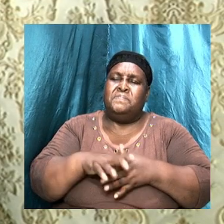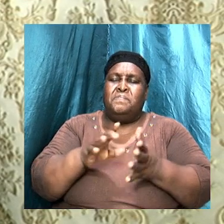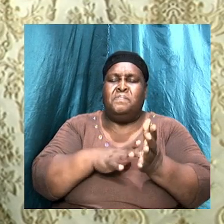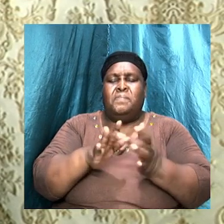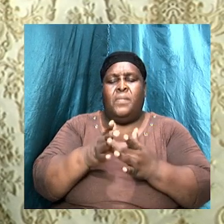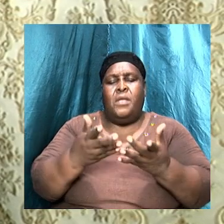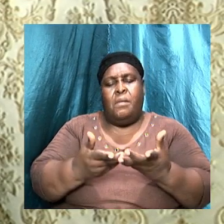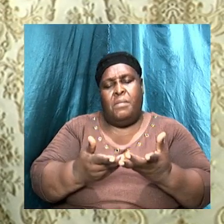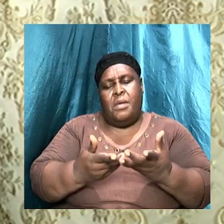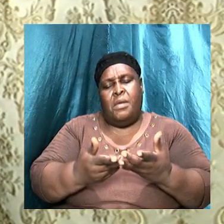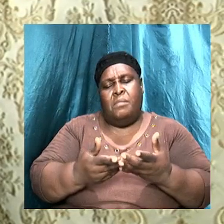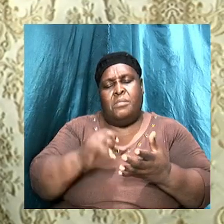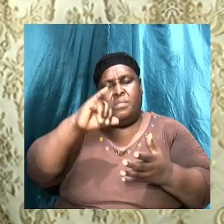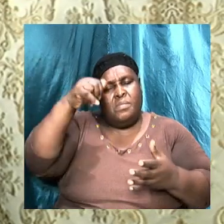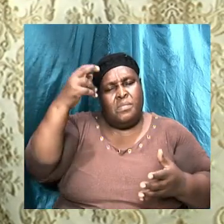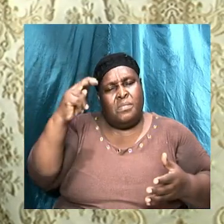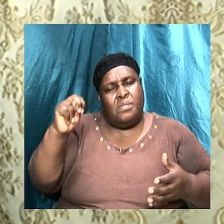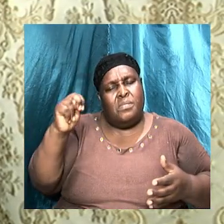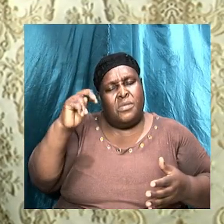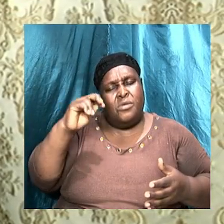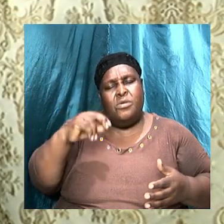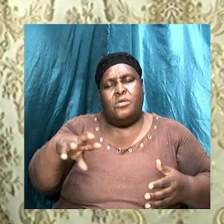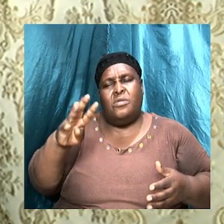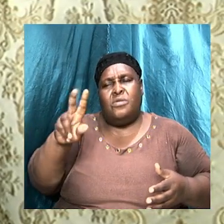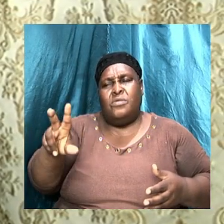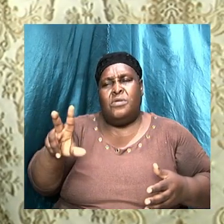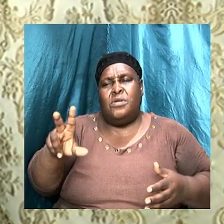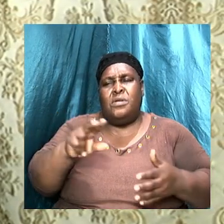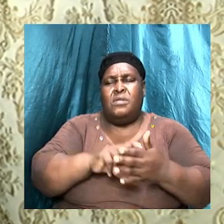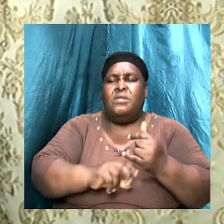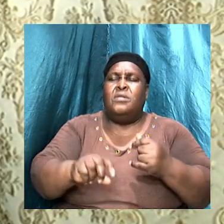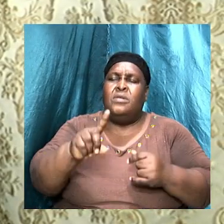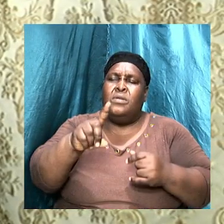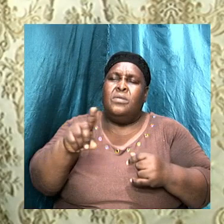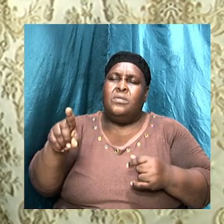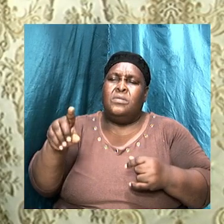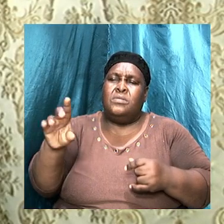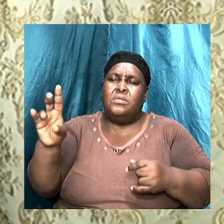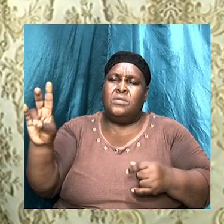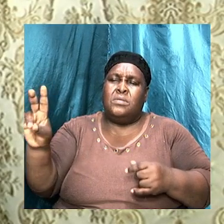St. John 3 verses 1 to 7.